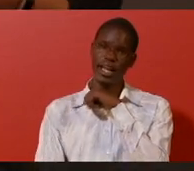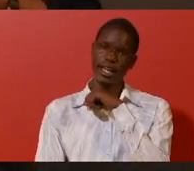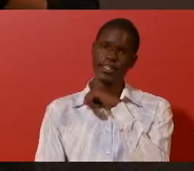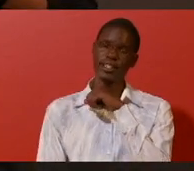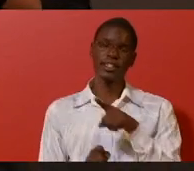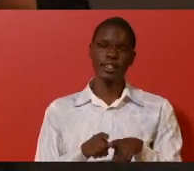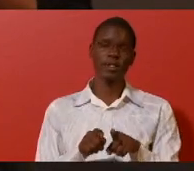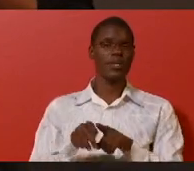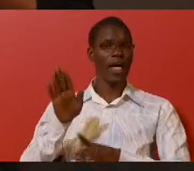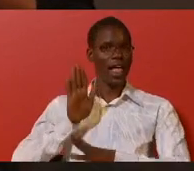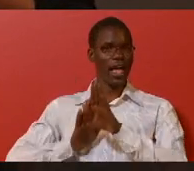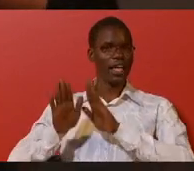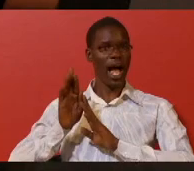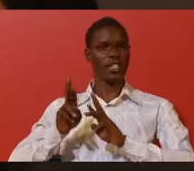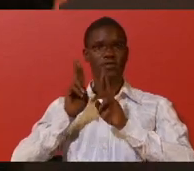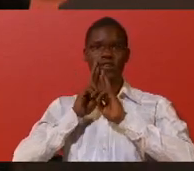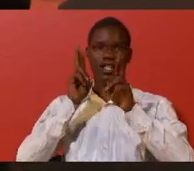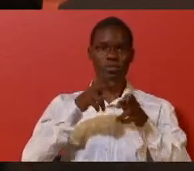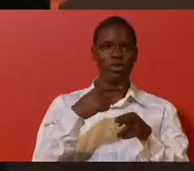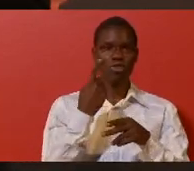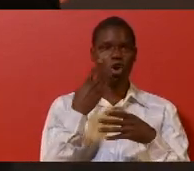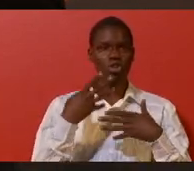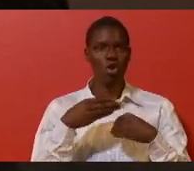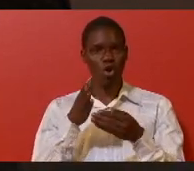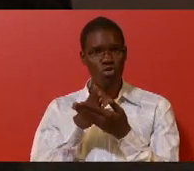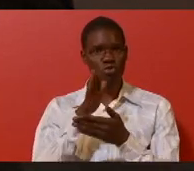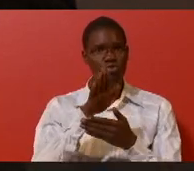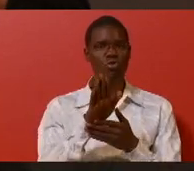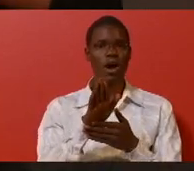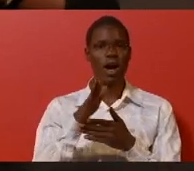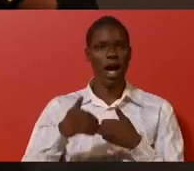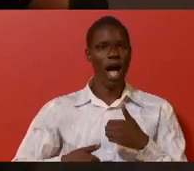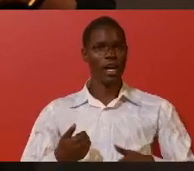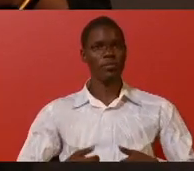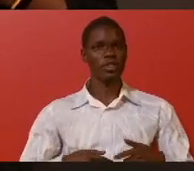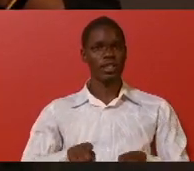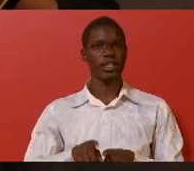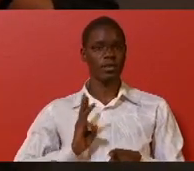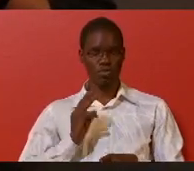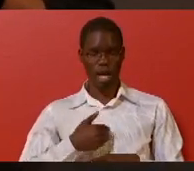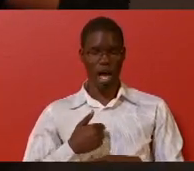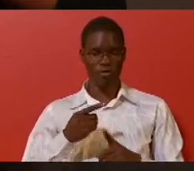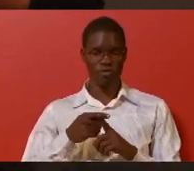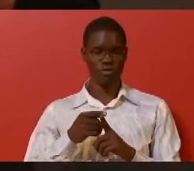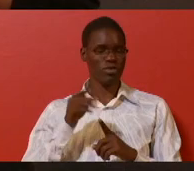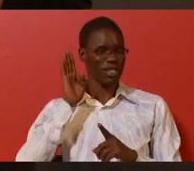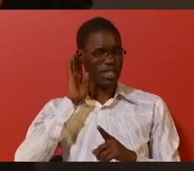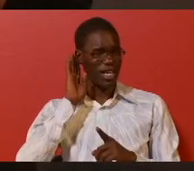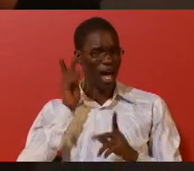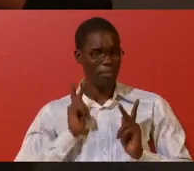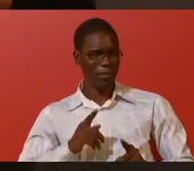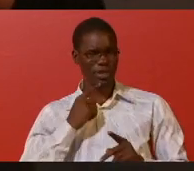the reactive response is to just go with your emotions. Yes. And we've often heard people say, oh, but